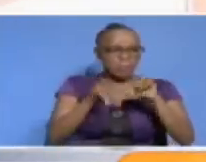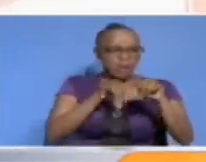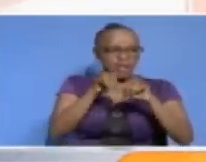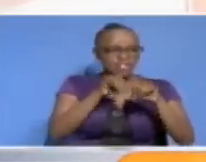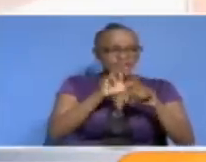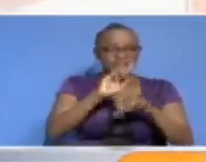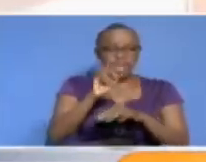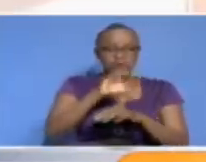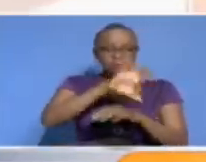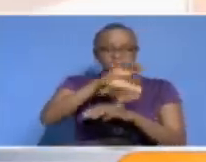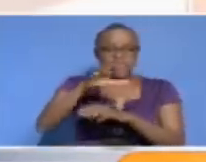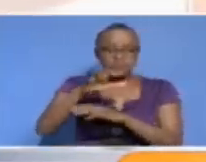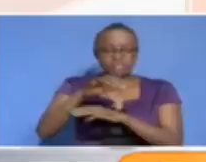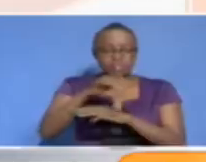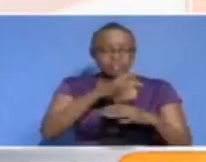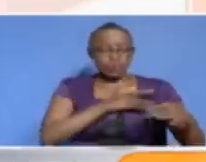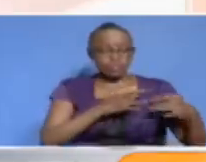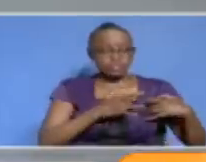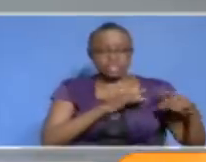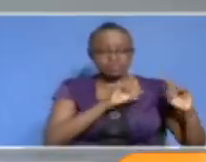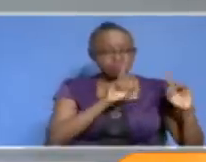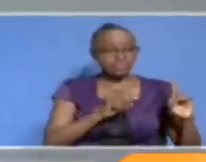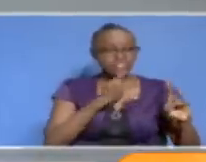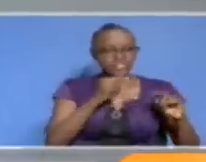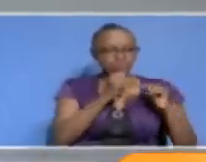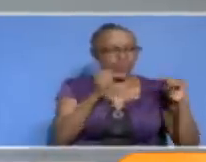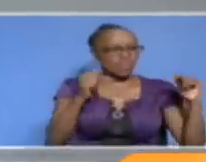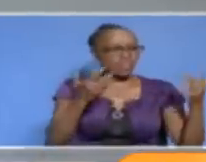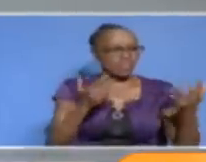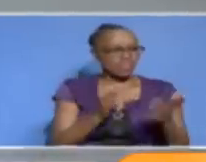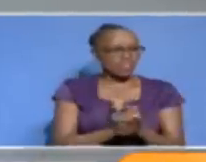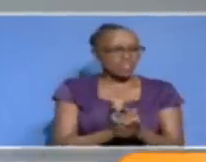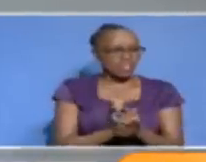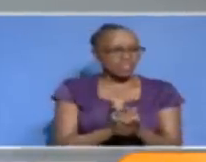of Nairobi County is concerned? They say you're controversial.